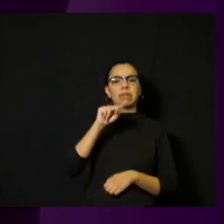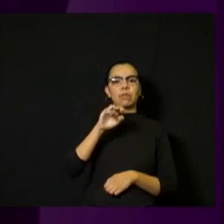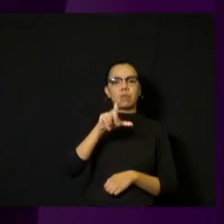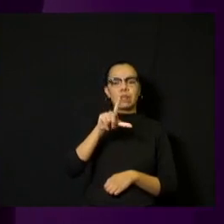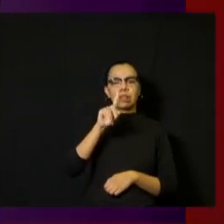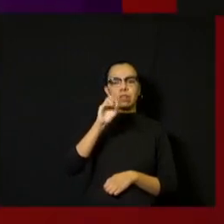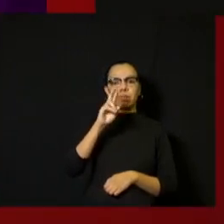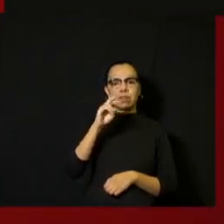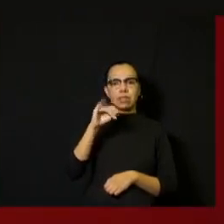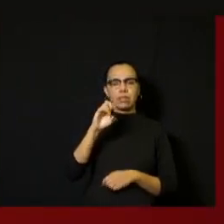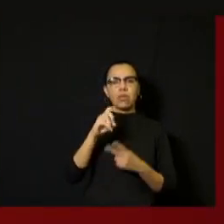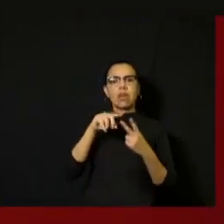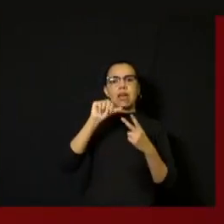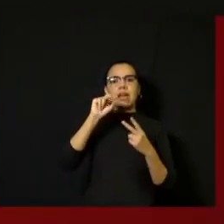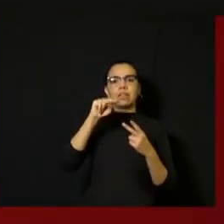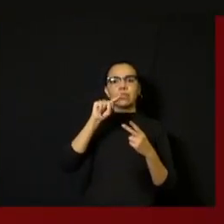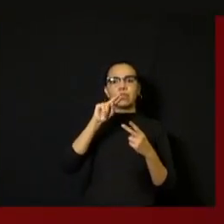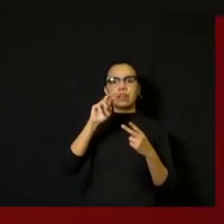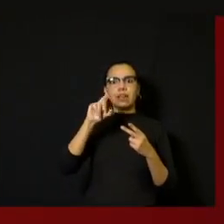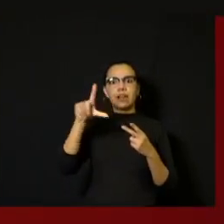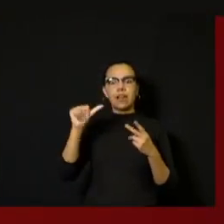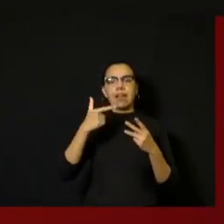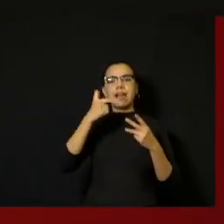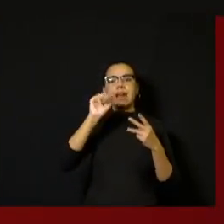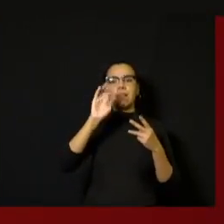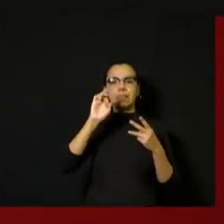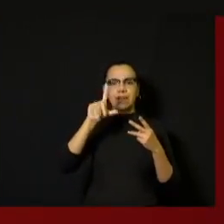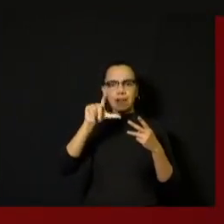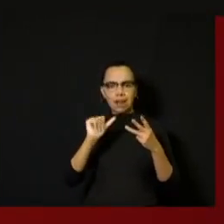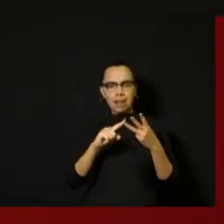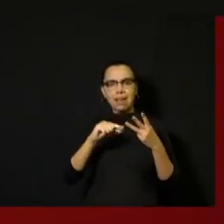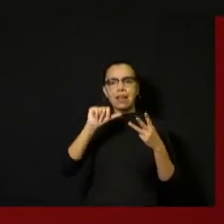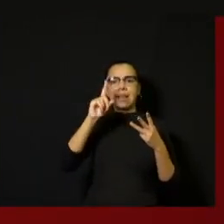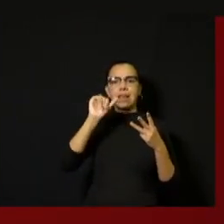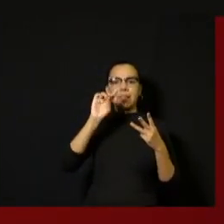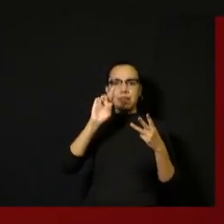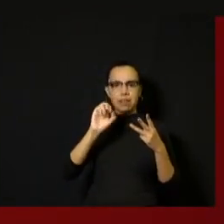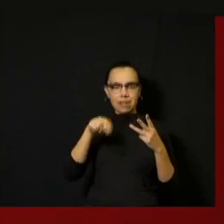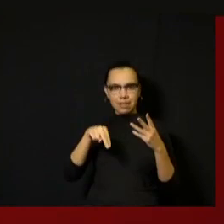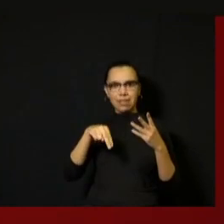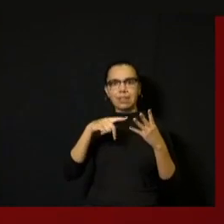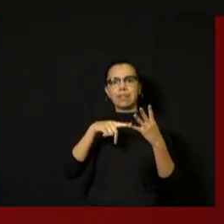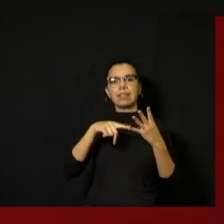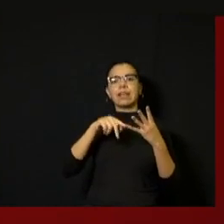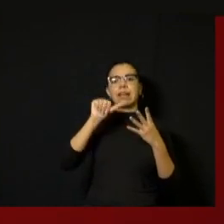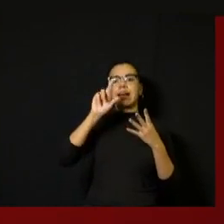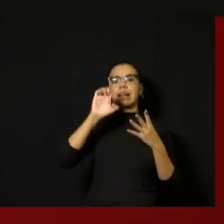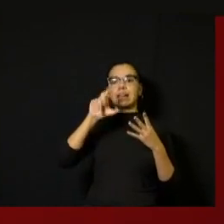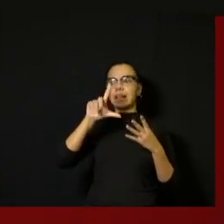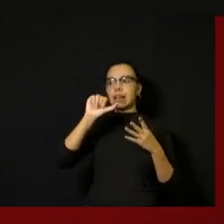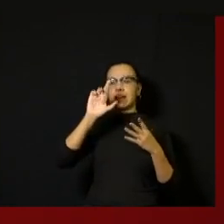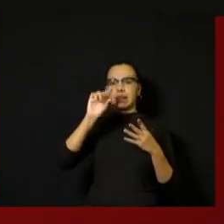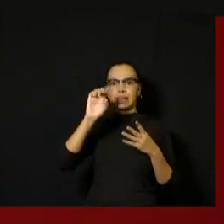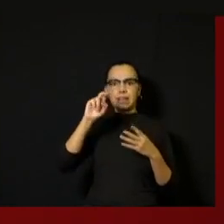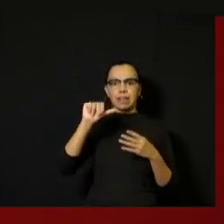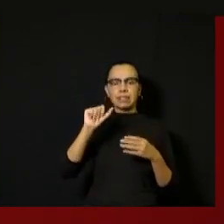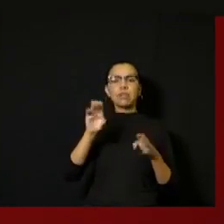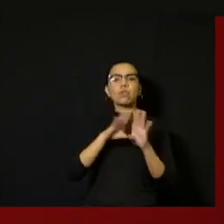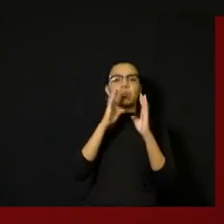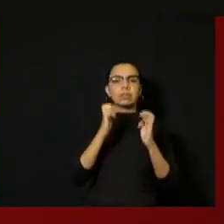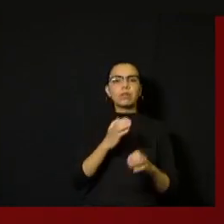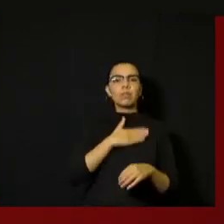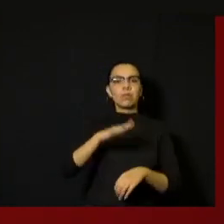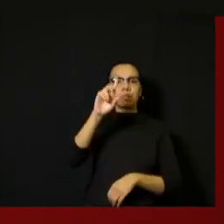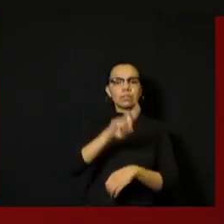Manuel Turiño, Antonella Martínez, Gabriela Pazmiño, Adrián Macís, Ariel Cárdenas. How